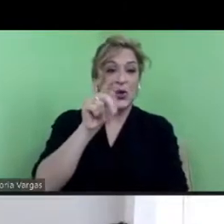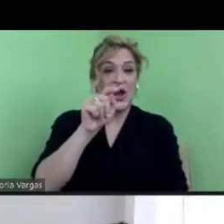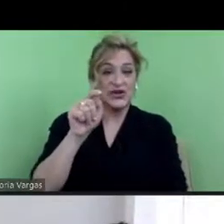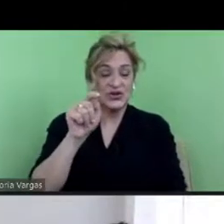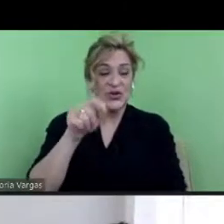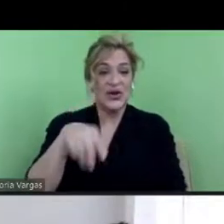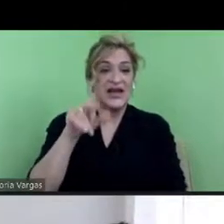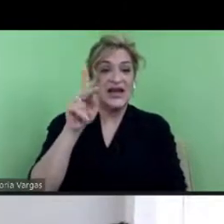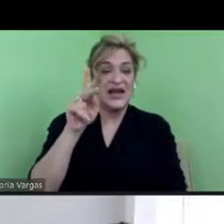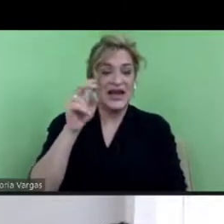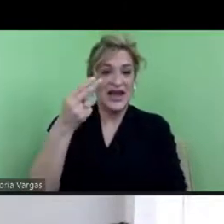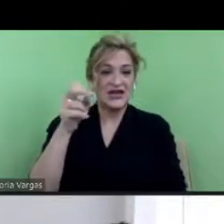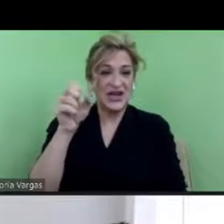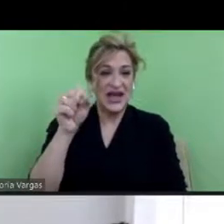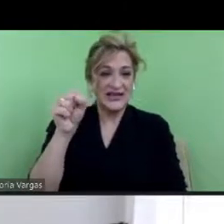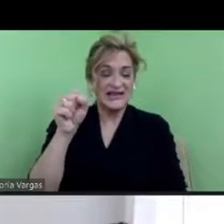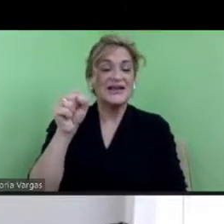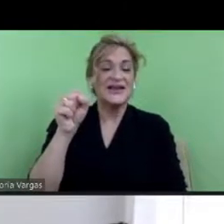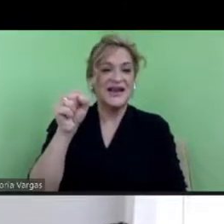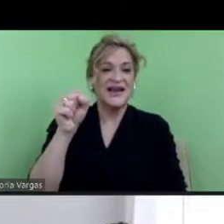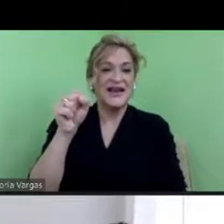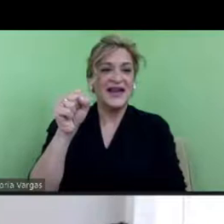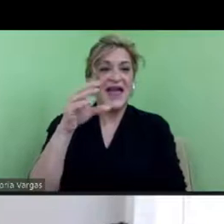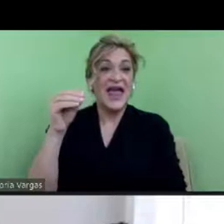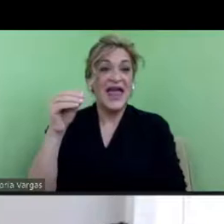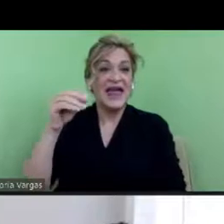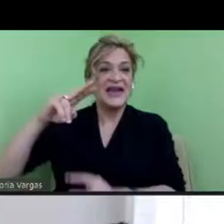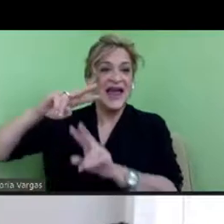Keystone_KHS and